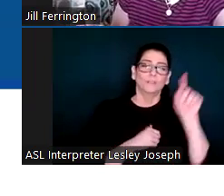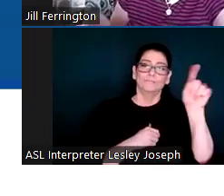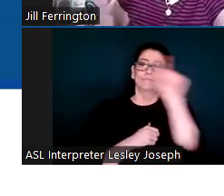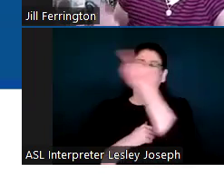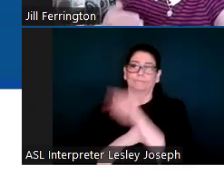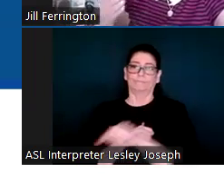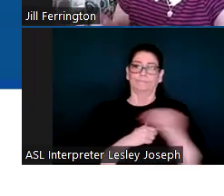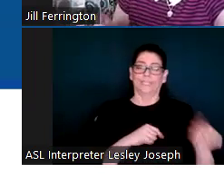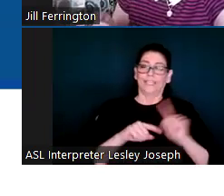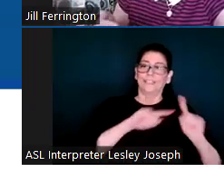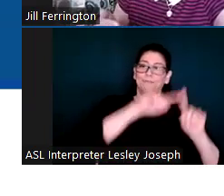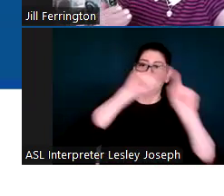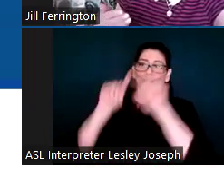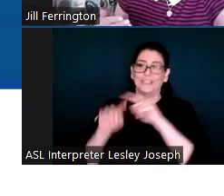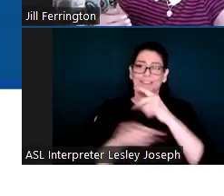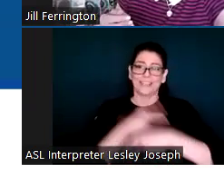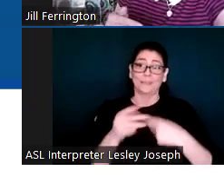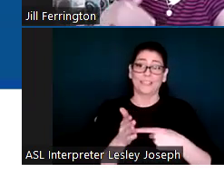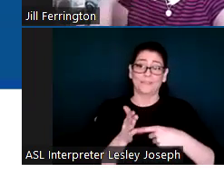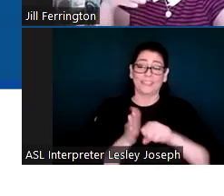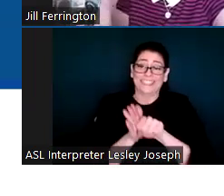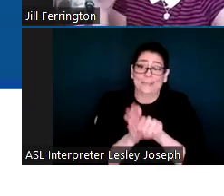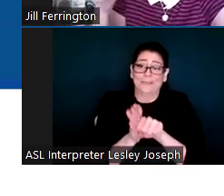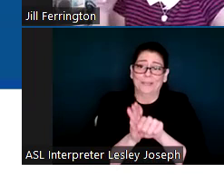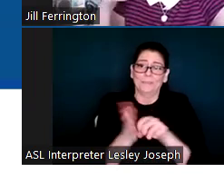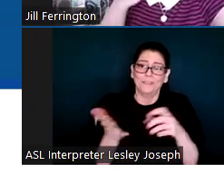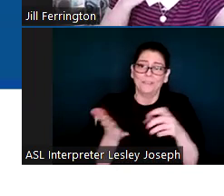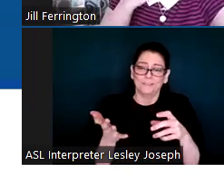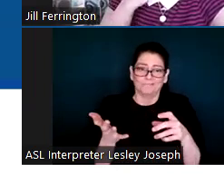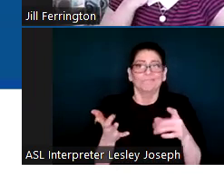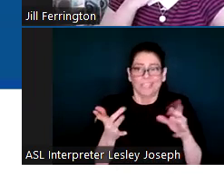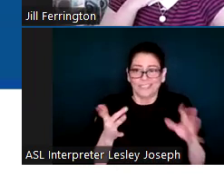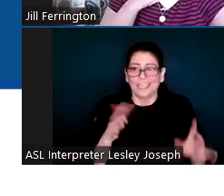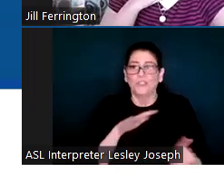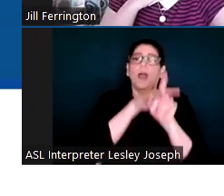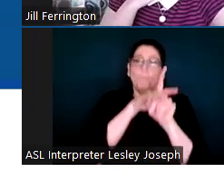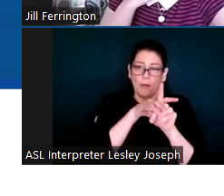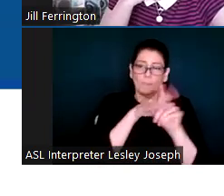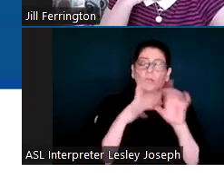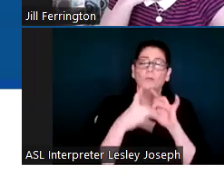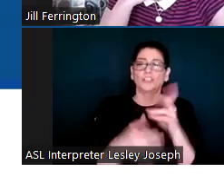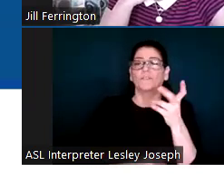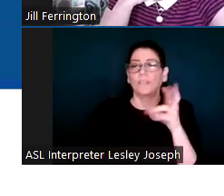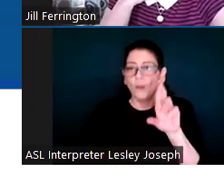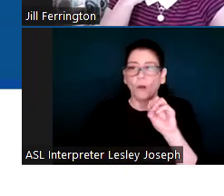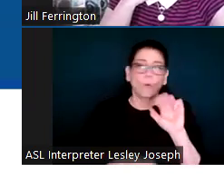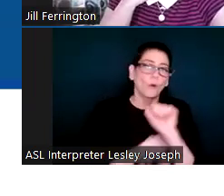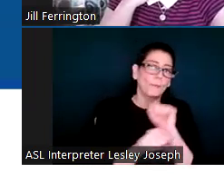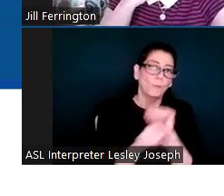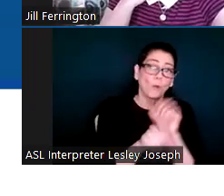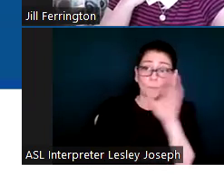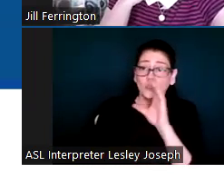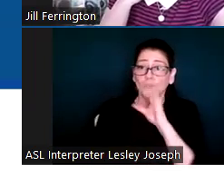injury just keep on rising up in the vocational rehabilitation or the employment search